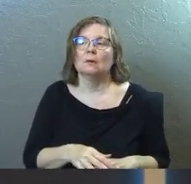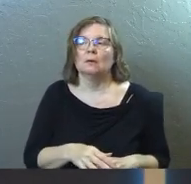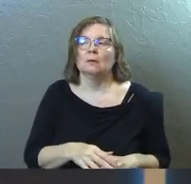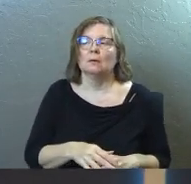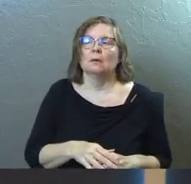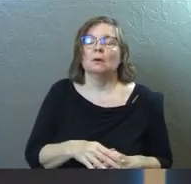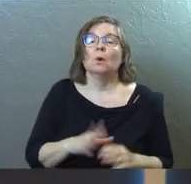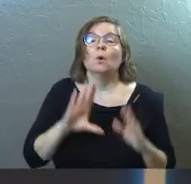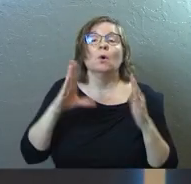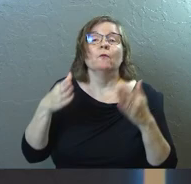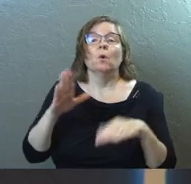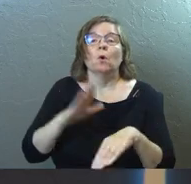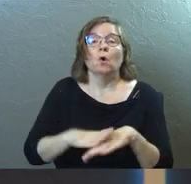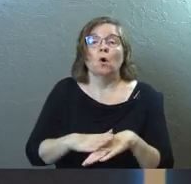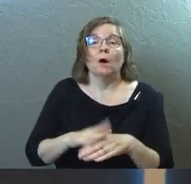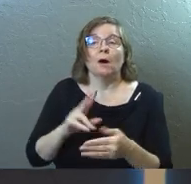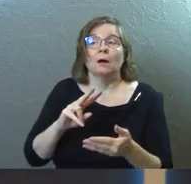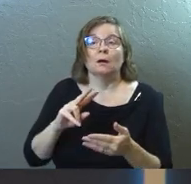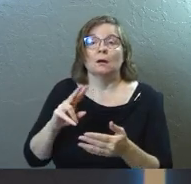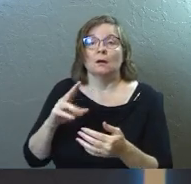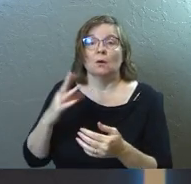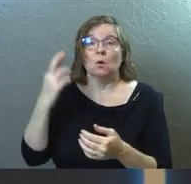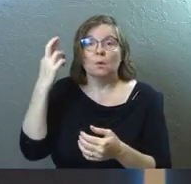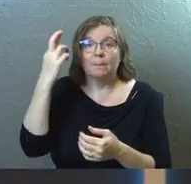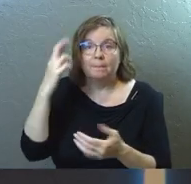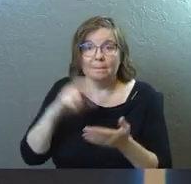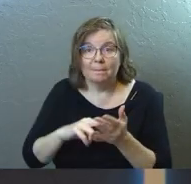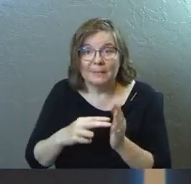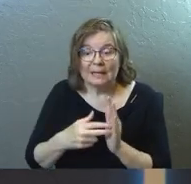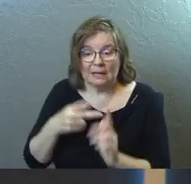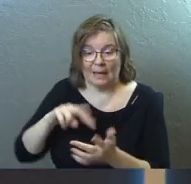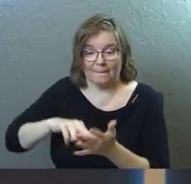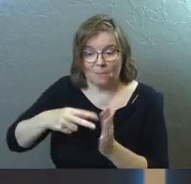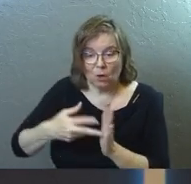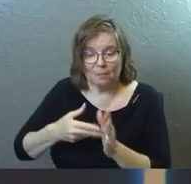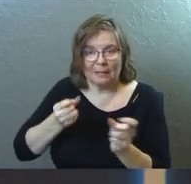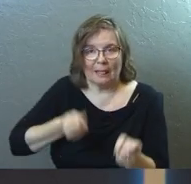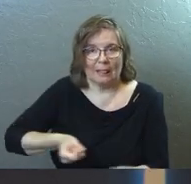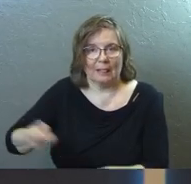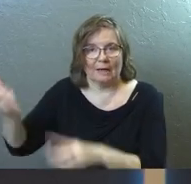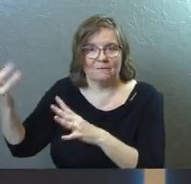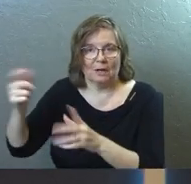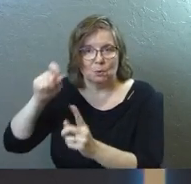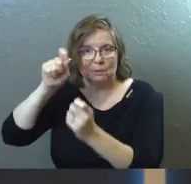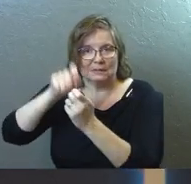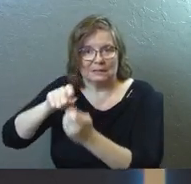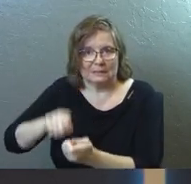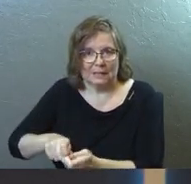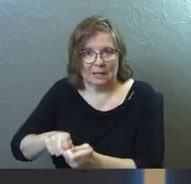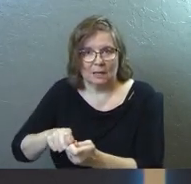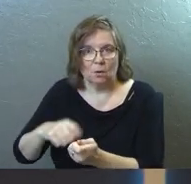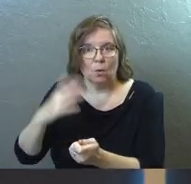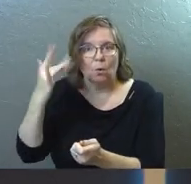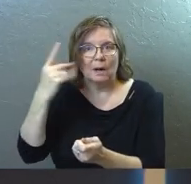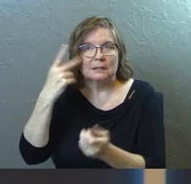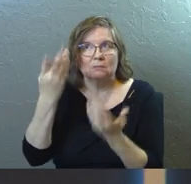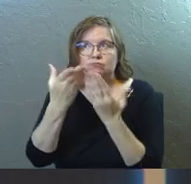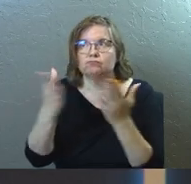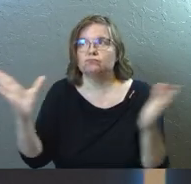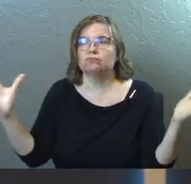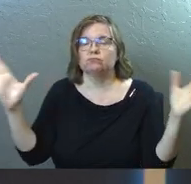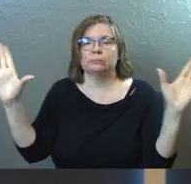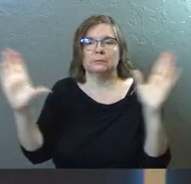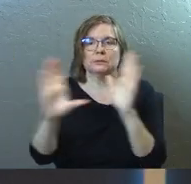is what we focus in on, but we focus on the lack of detail intentionally as it focuses in on the whole story. Because what we have here is